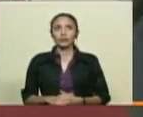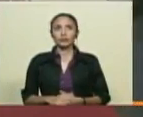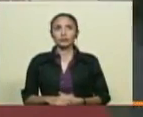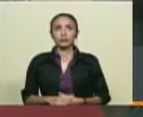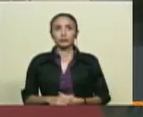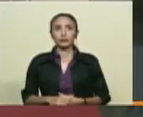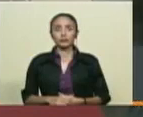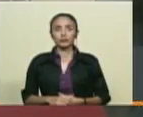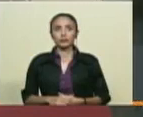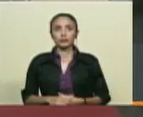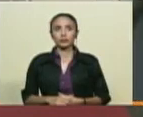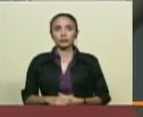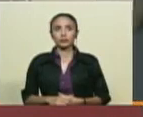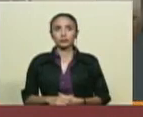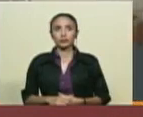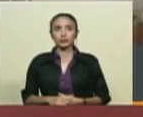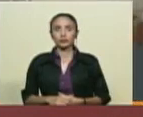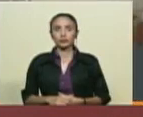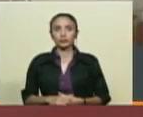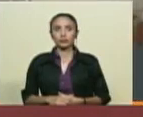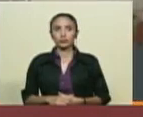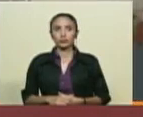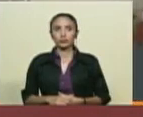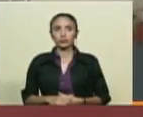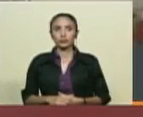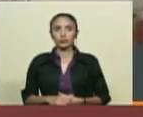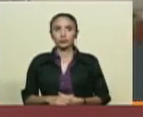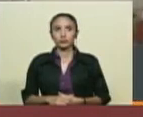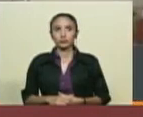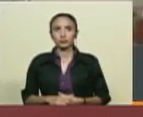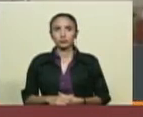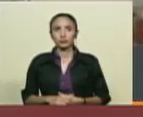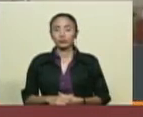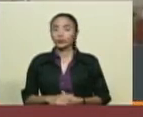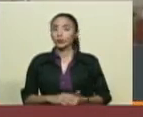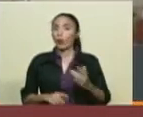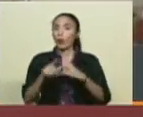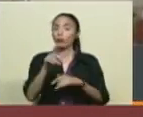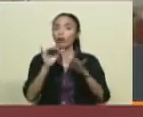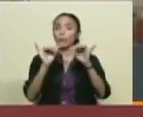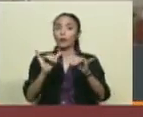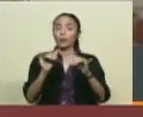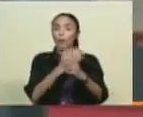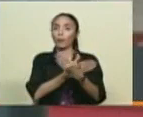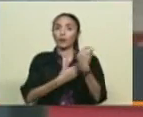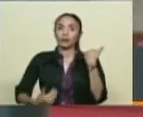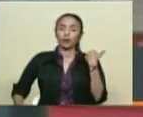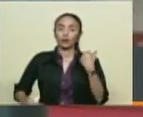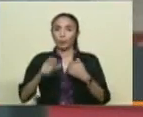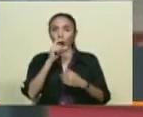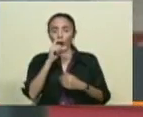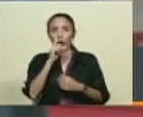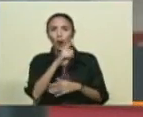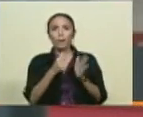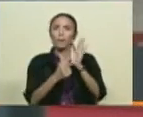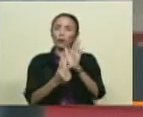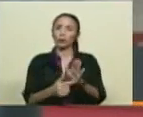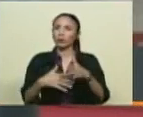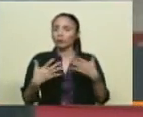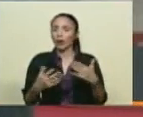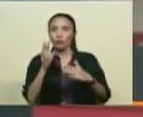together to restore stability to the oil market. Usted no solamente dio la visión, sino también